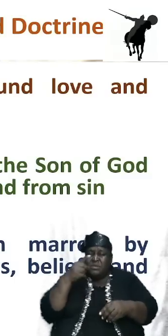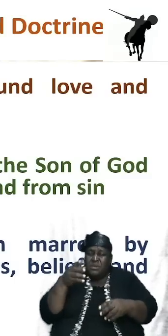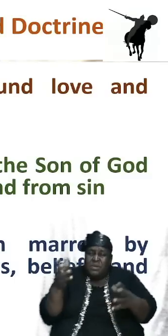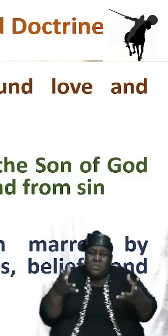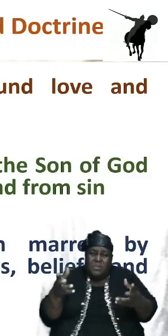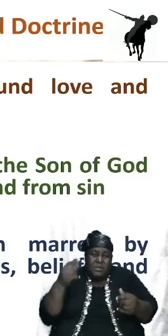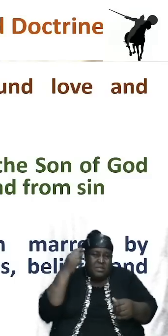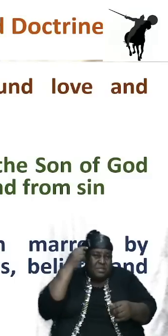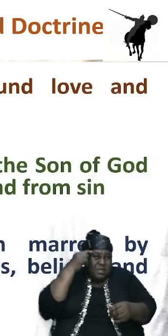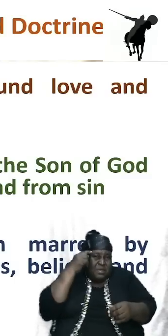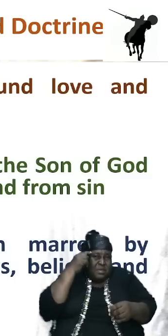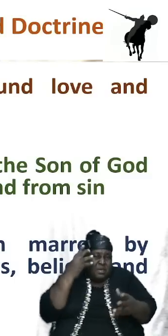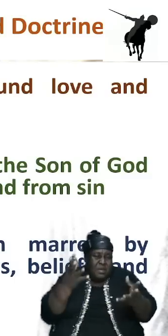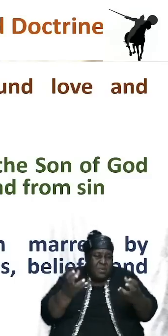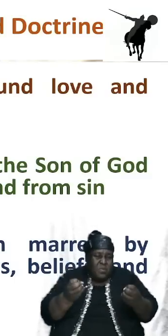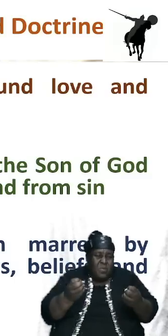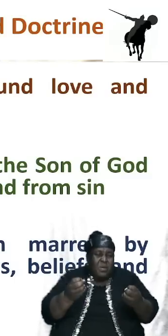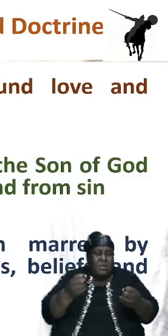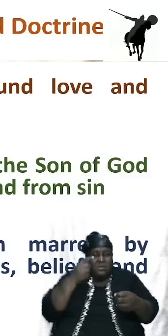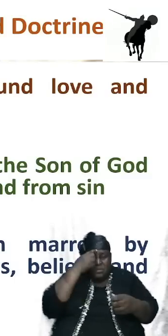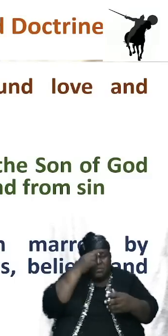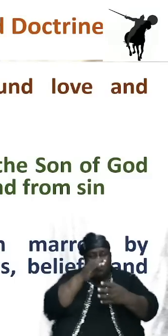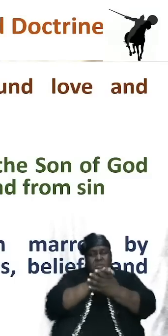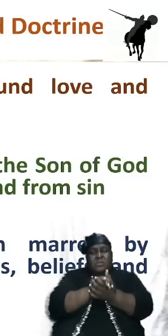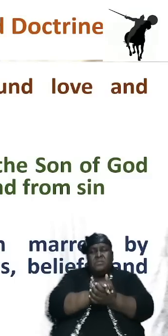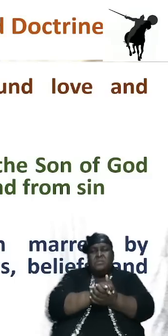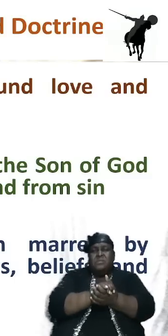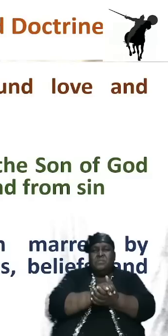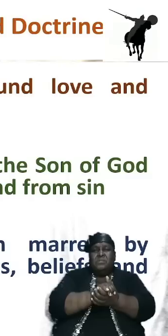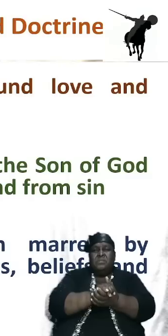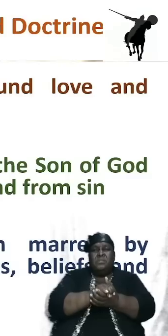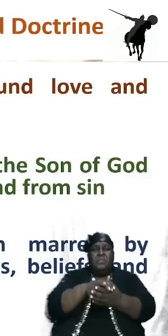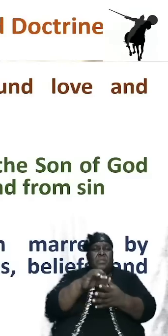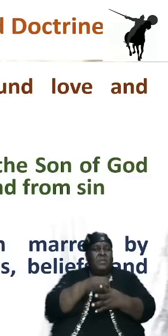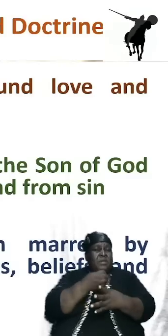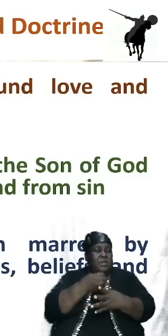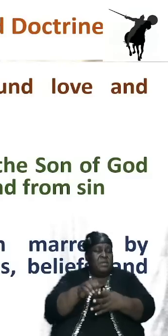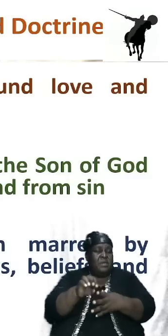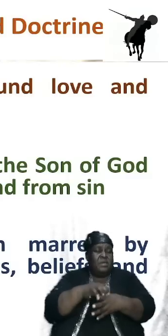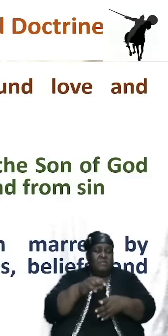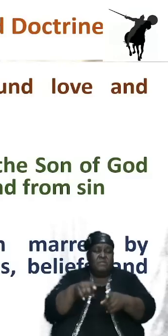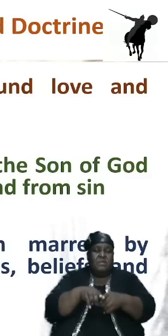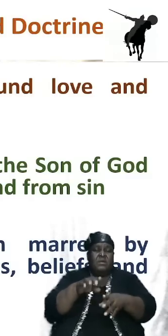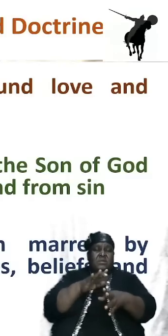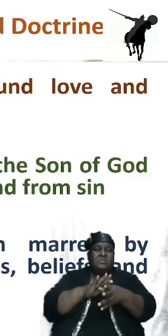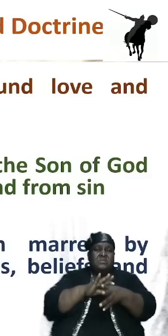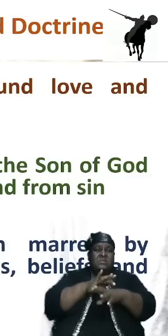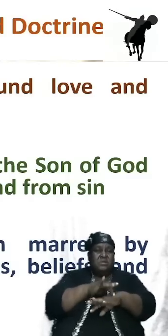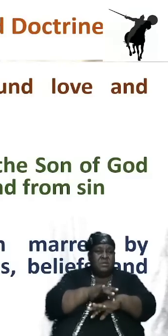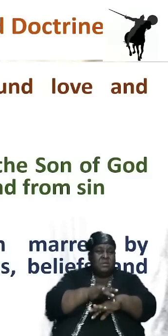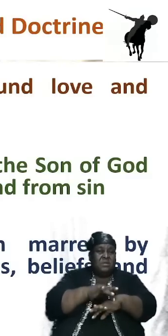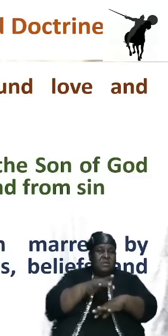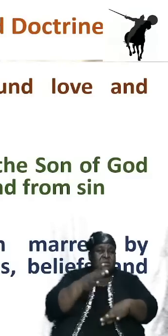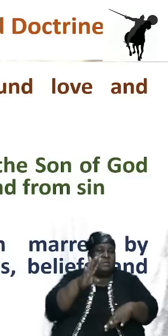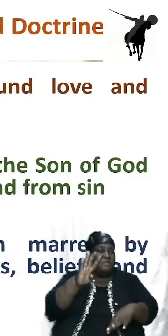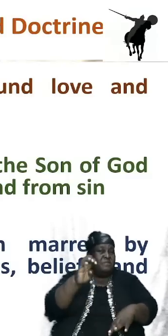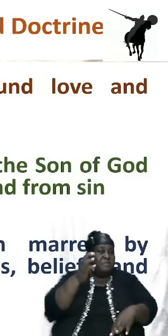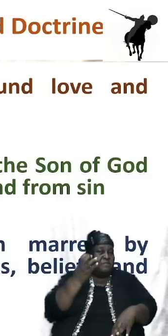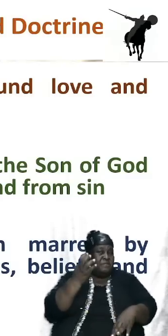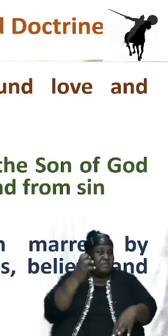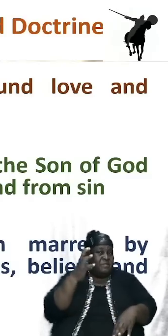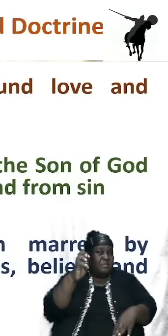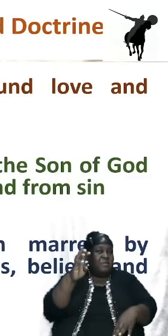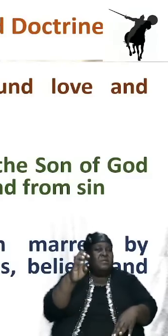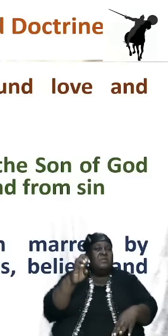and what they want to believe. Amen. We realize that even as early as the 4th century, amen, where we